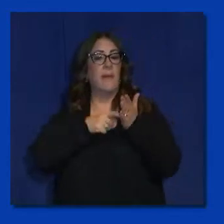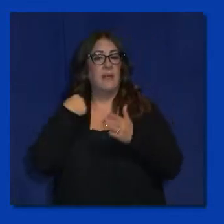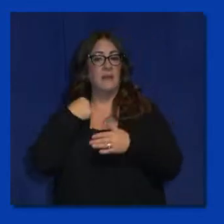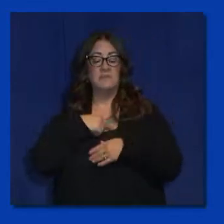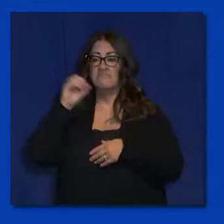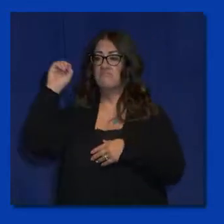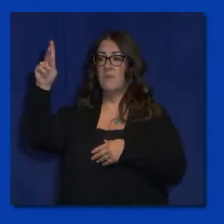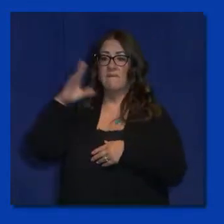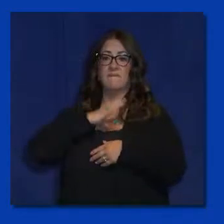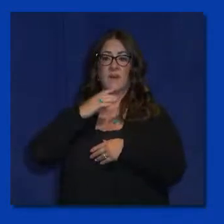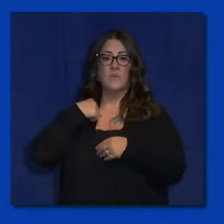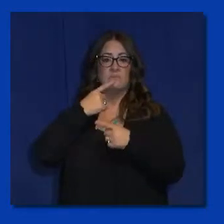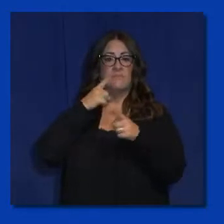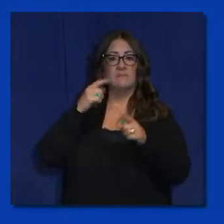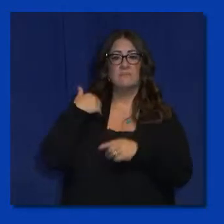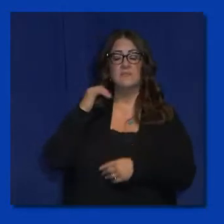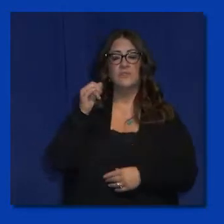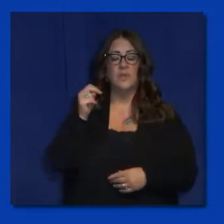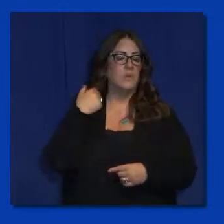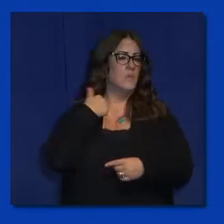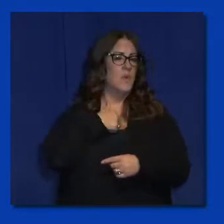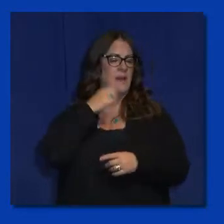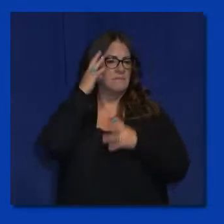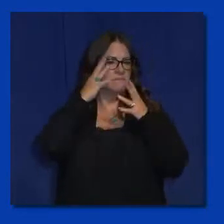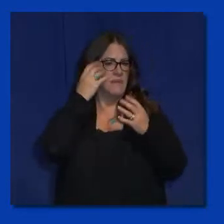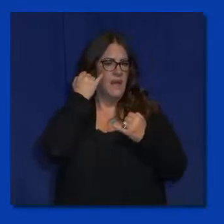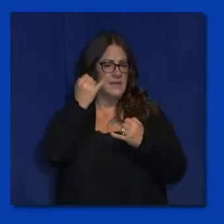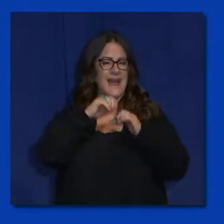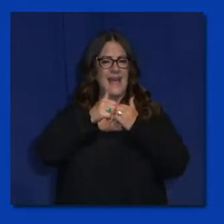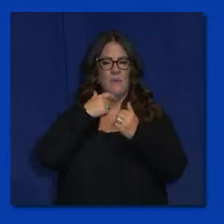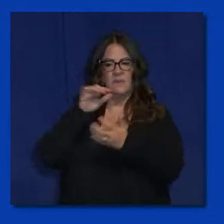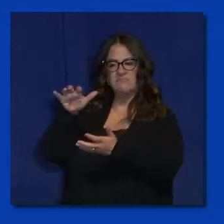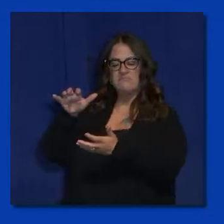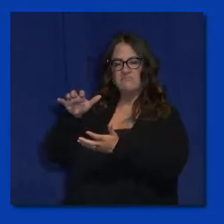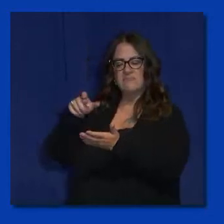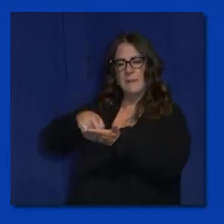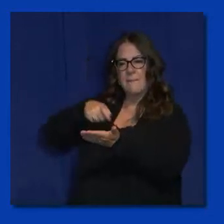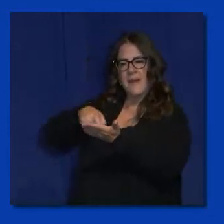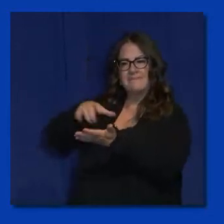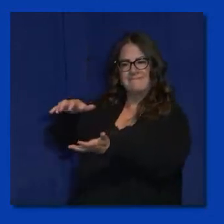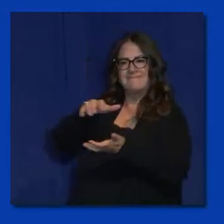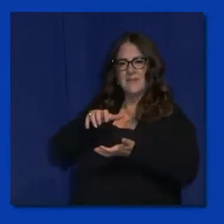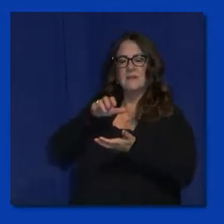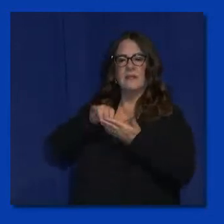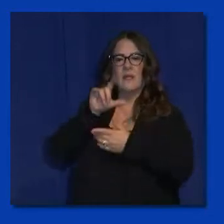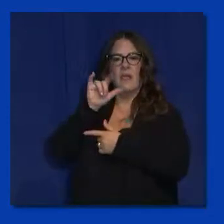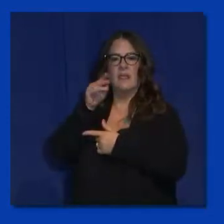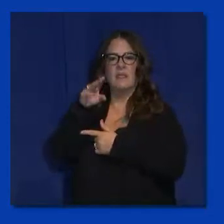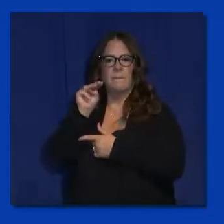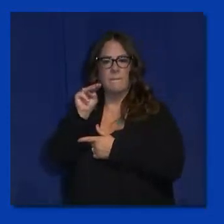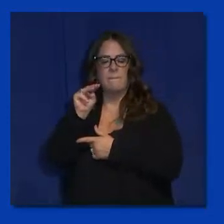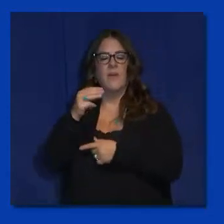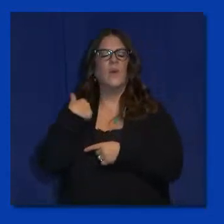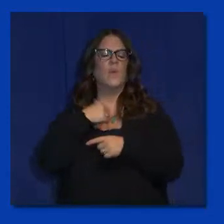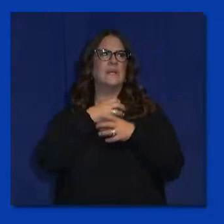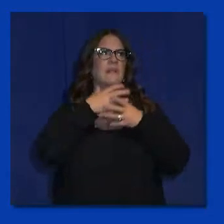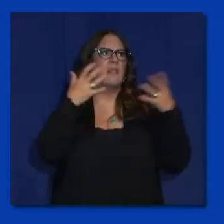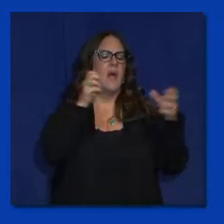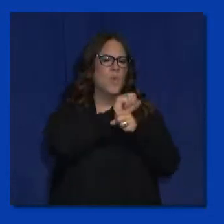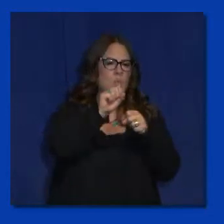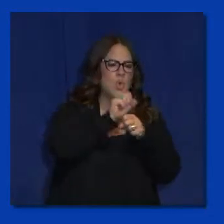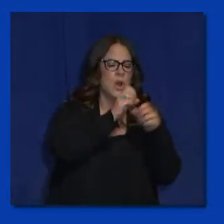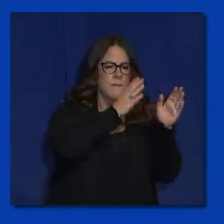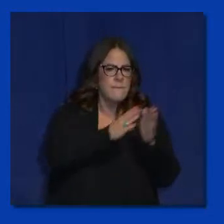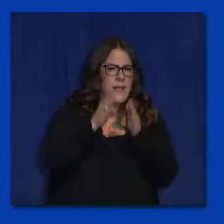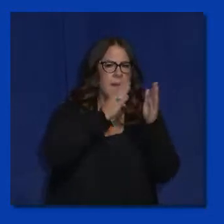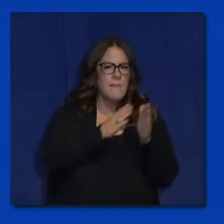and center. So we announced in January new strategies on lithium extraction. We talked about we did a lot of planning, a lot of work.